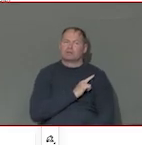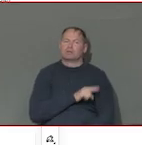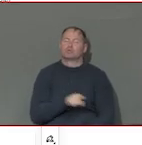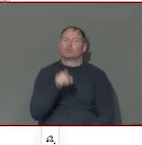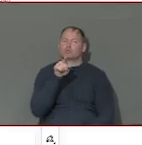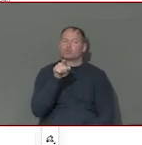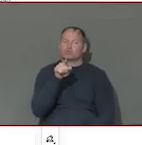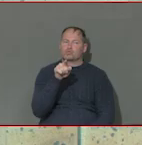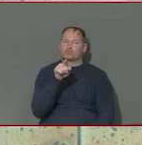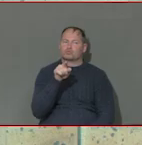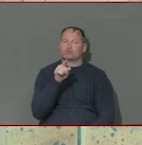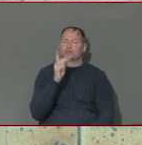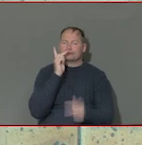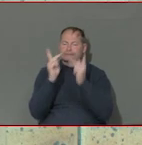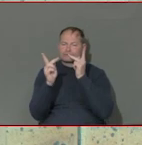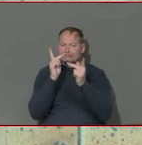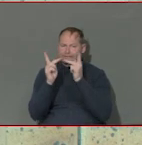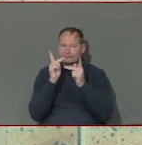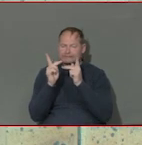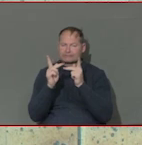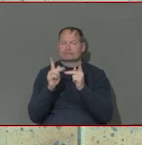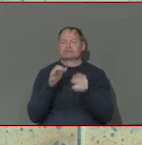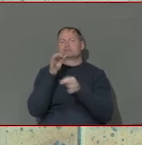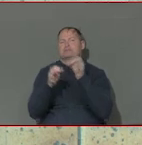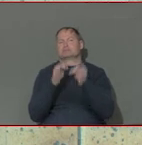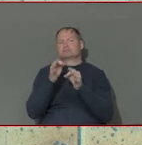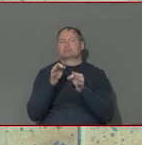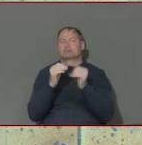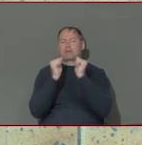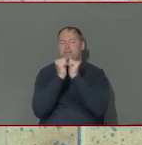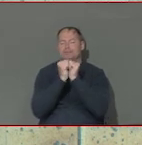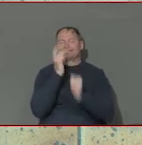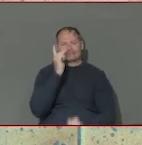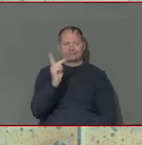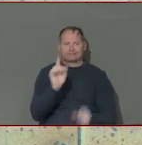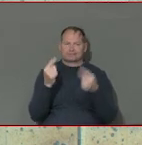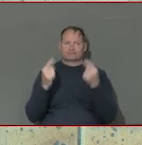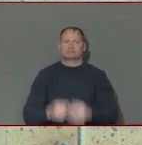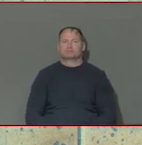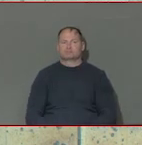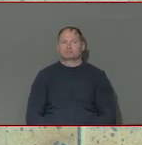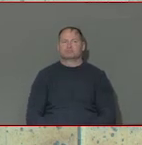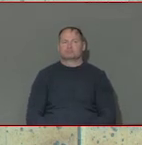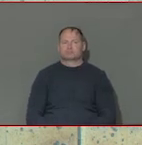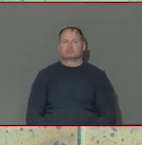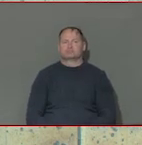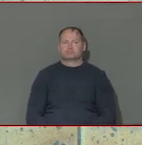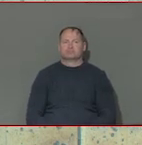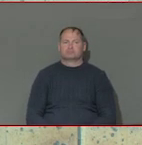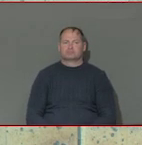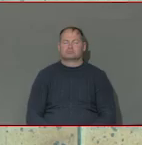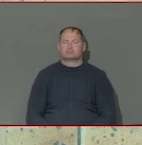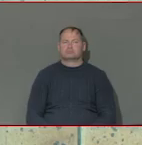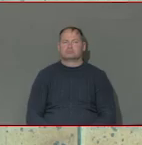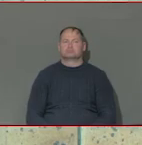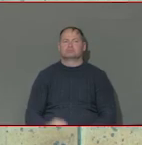give visible reason. And the brain is not what? The brain is not visible. It is the